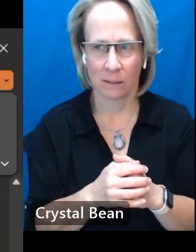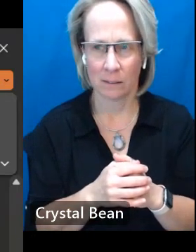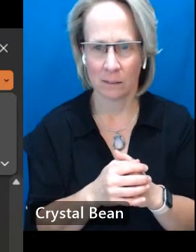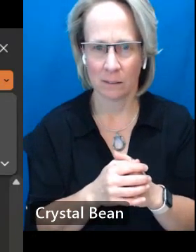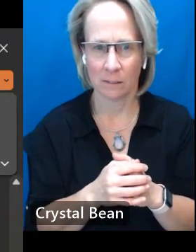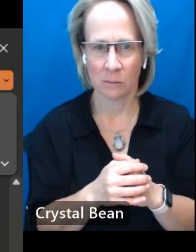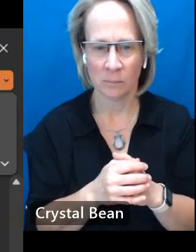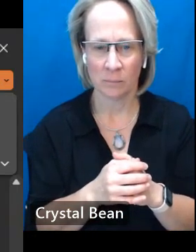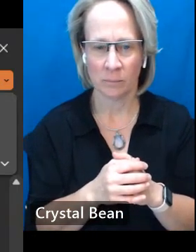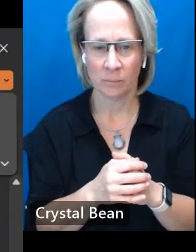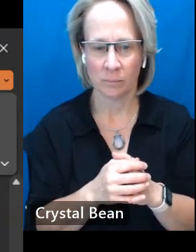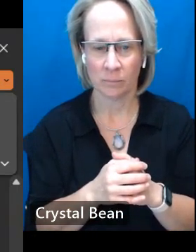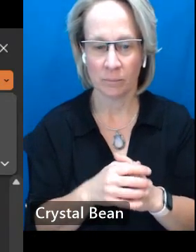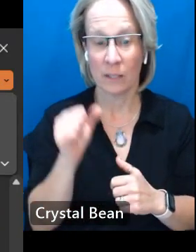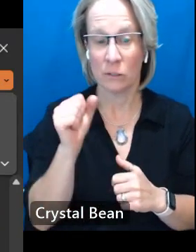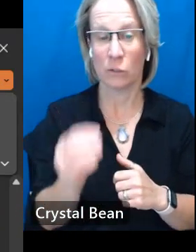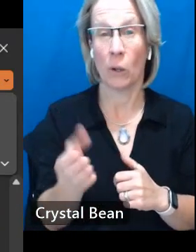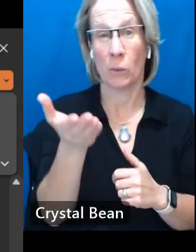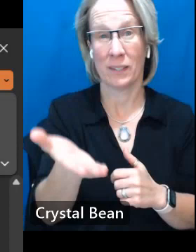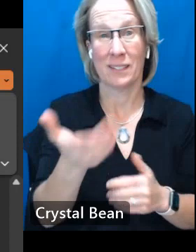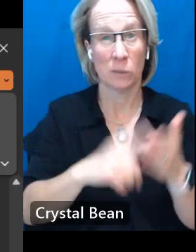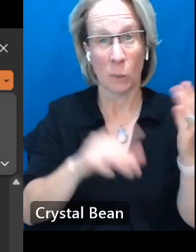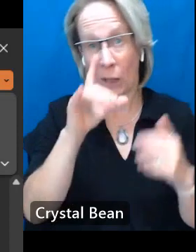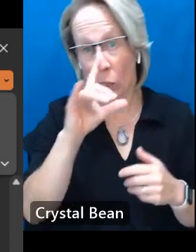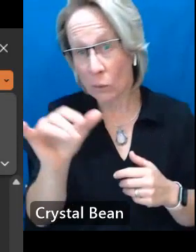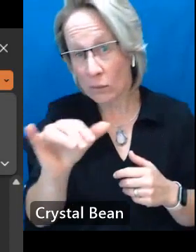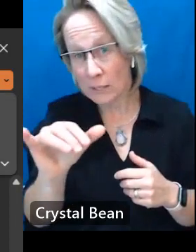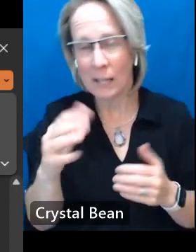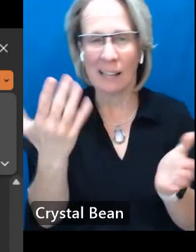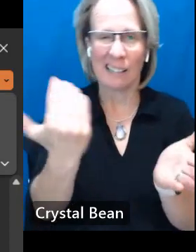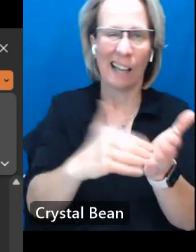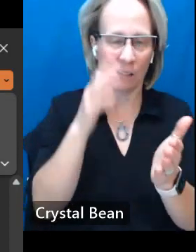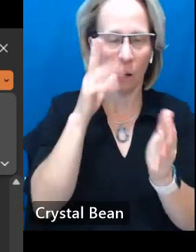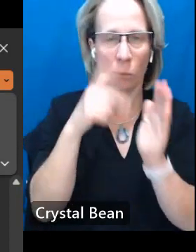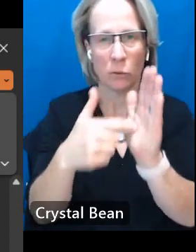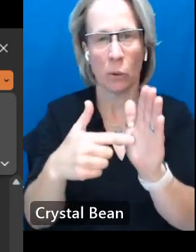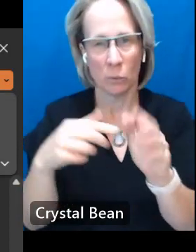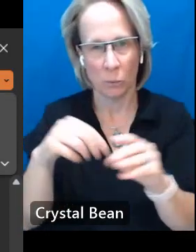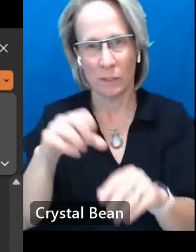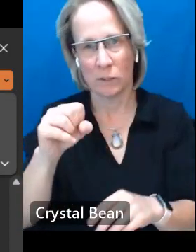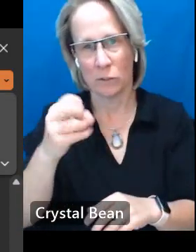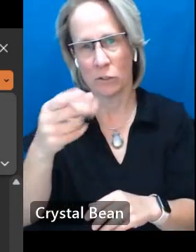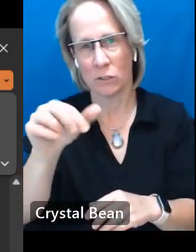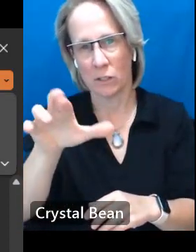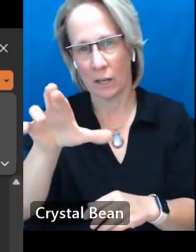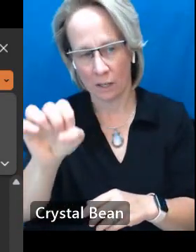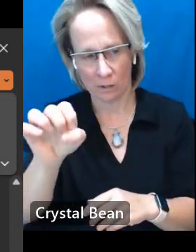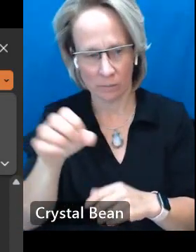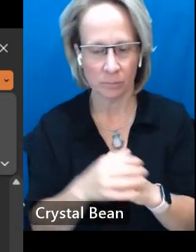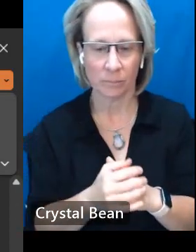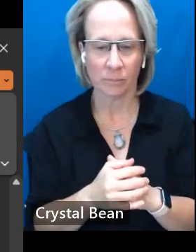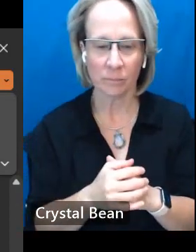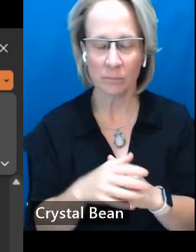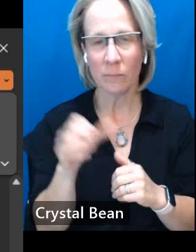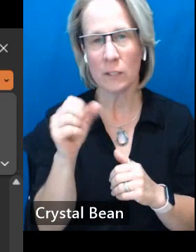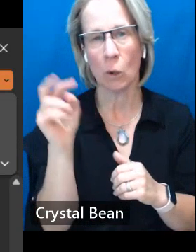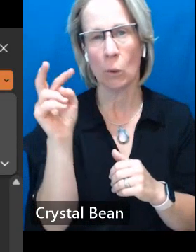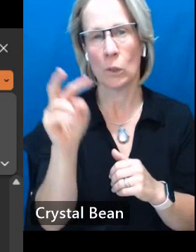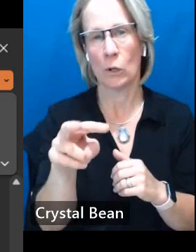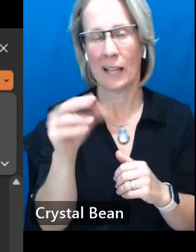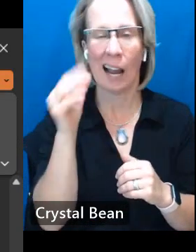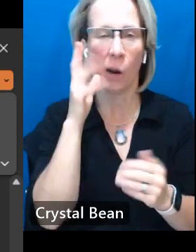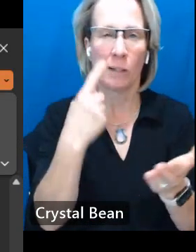So this is what it looks like. And again, I'll show you that and share. So again, take a look, and then I'll be talking about the different fields and